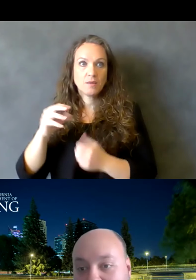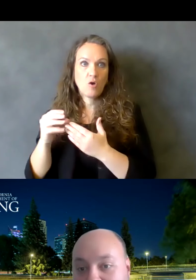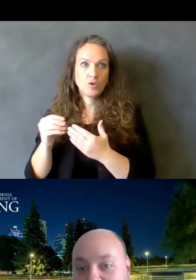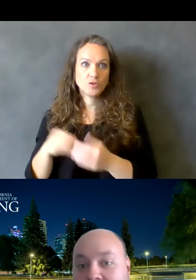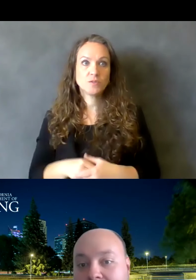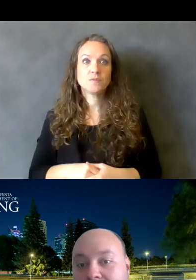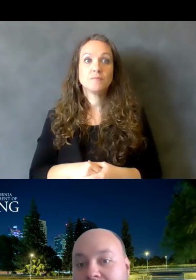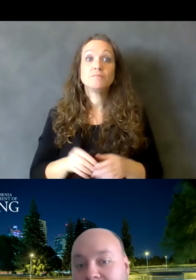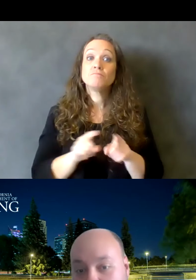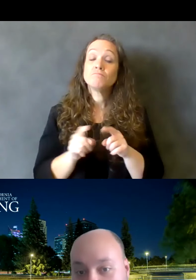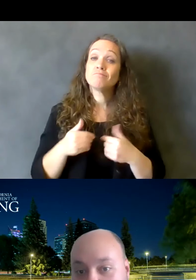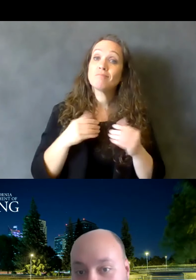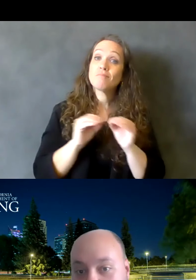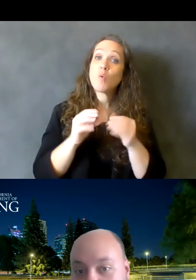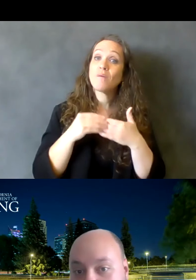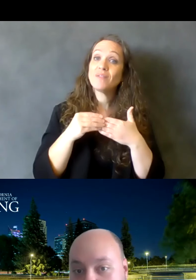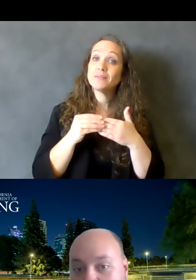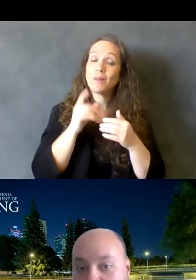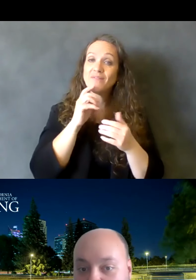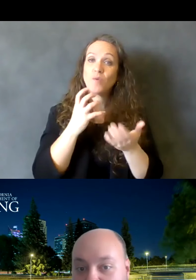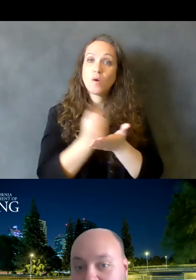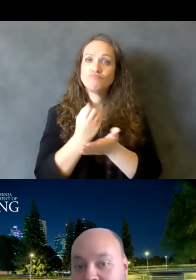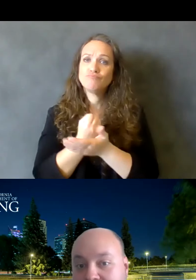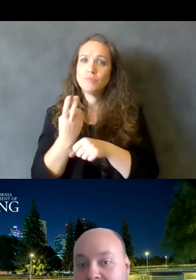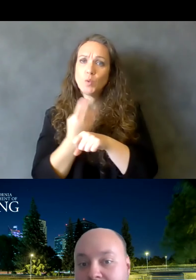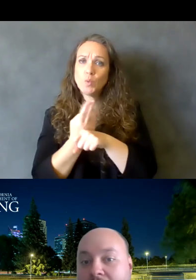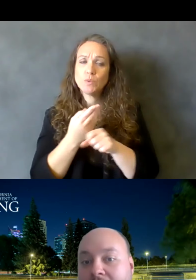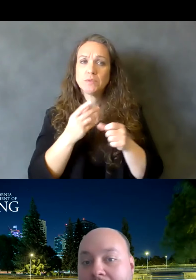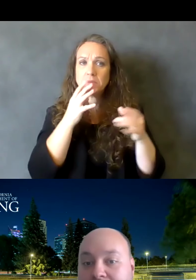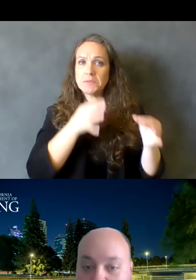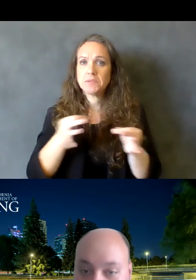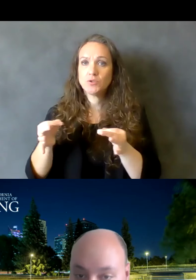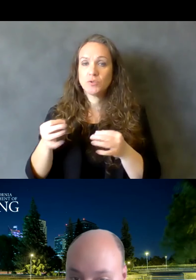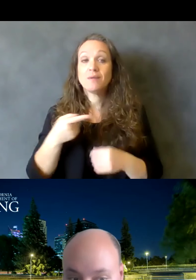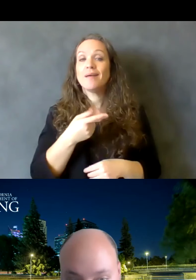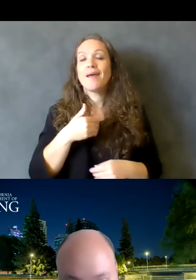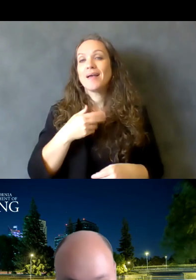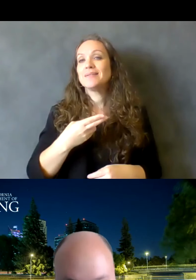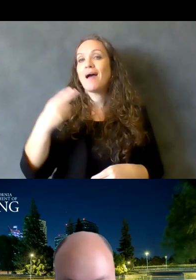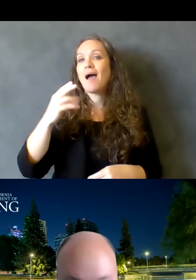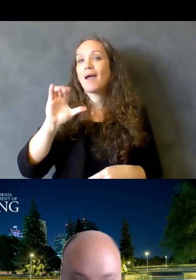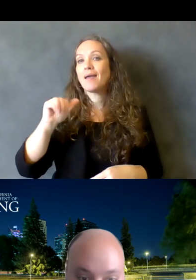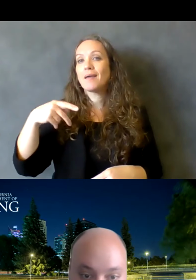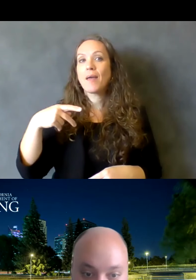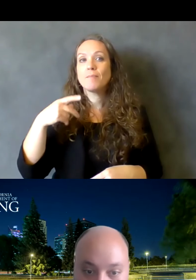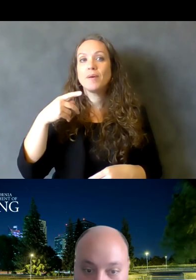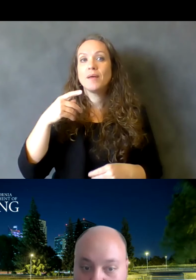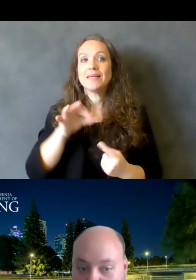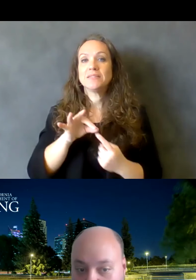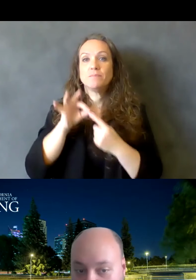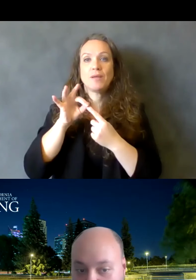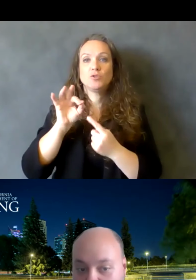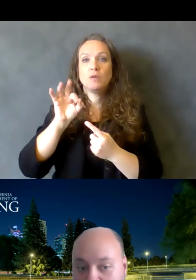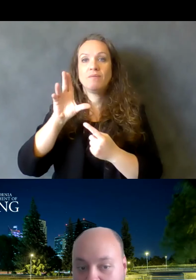in accessing these funds. And this is an investment of HICAP special funds, not general fund. And